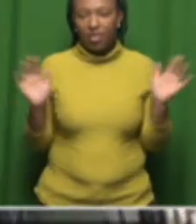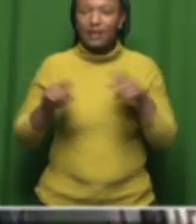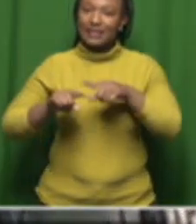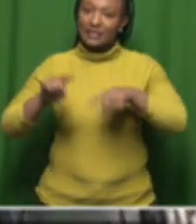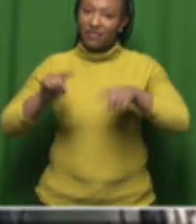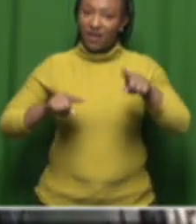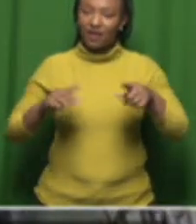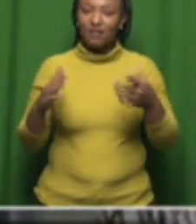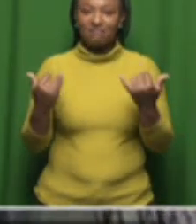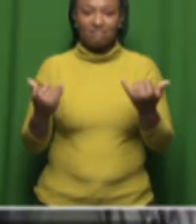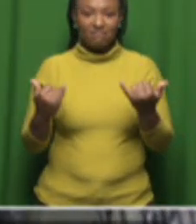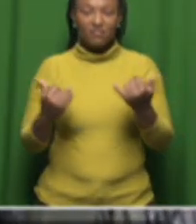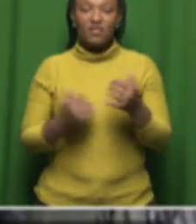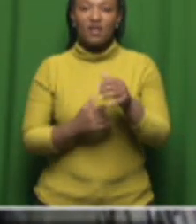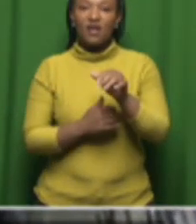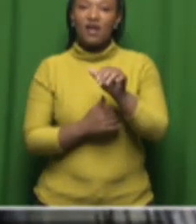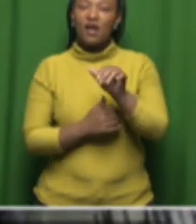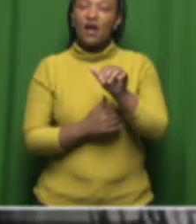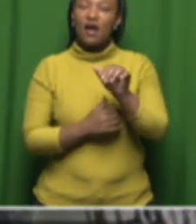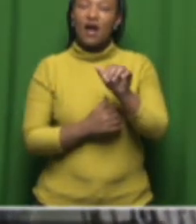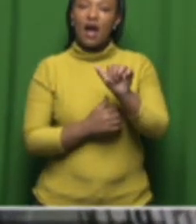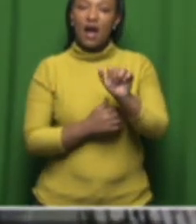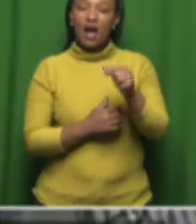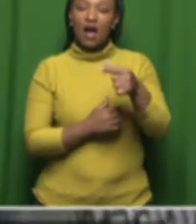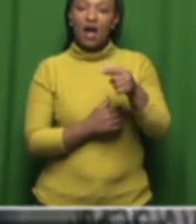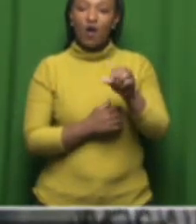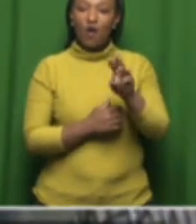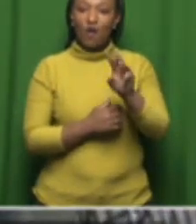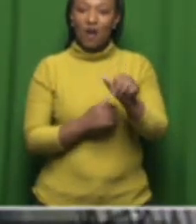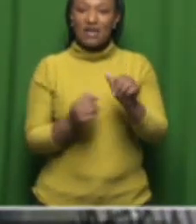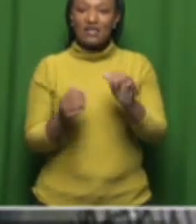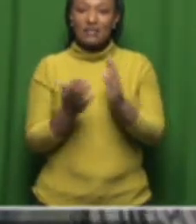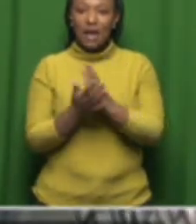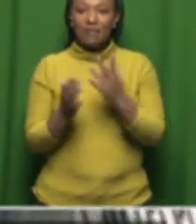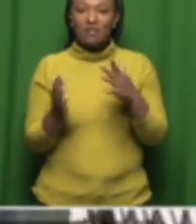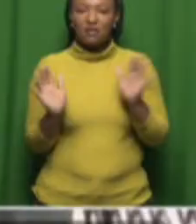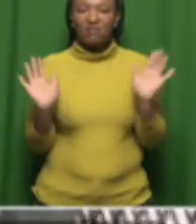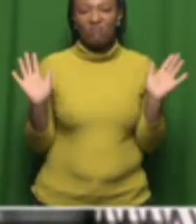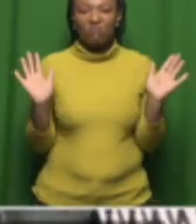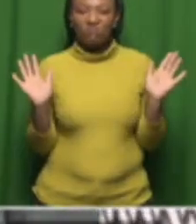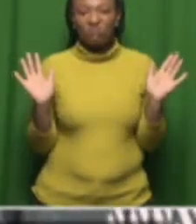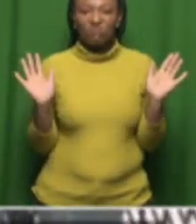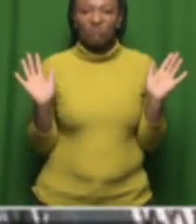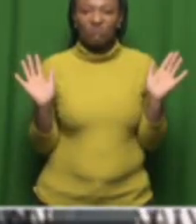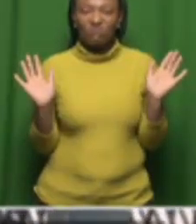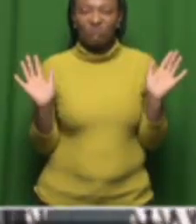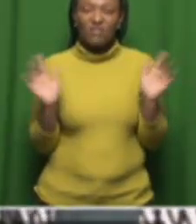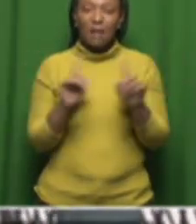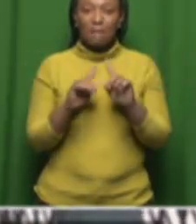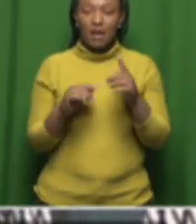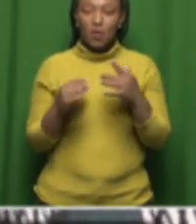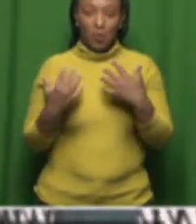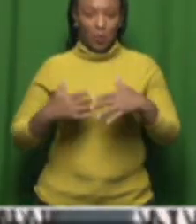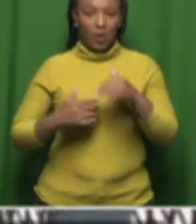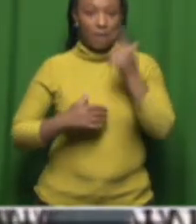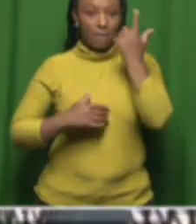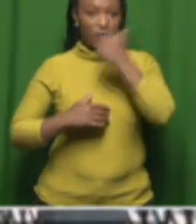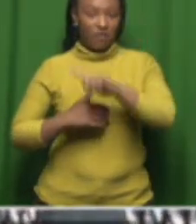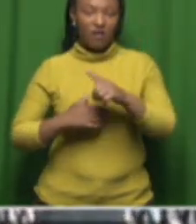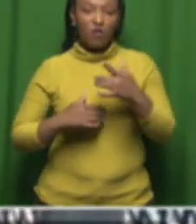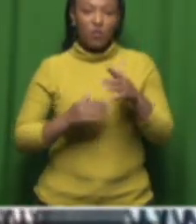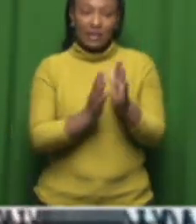Gqeberha in Algoa Bay. As you can see, some of them are a little feisty, but still very, very cute. On this side where we are is the rehab